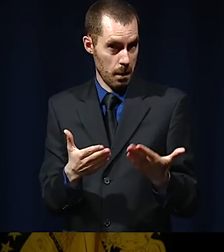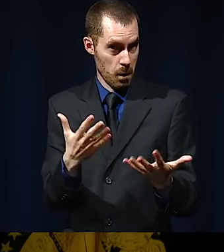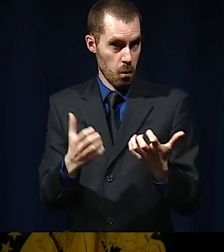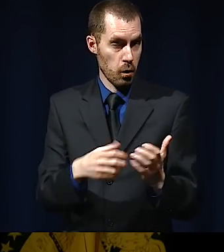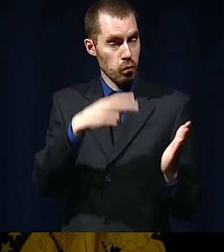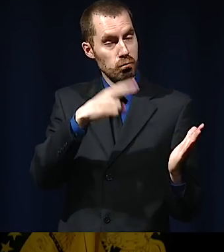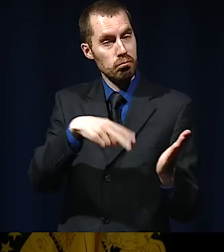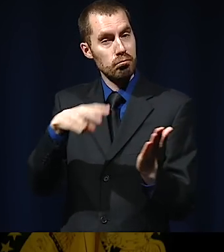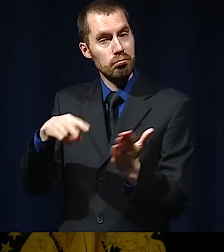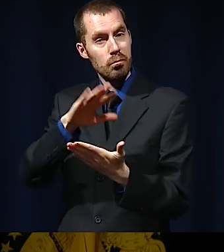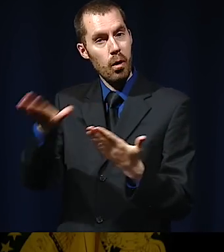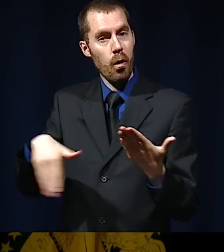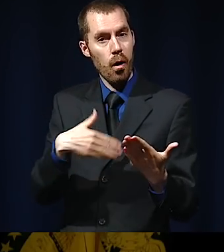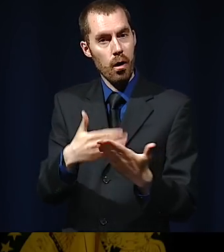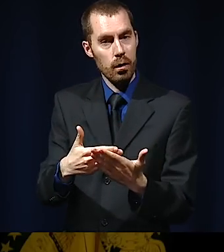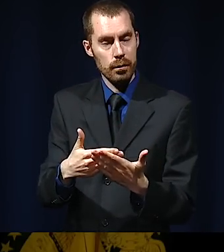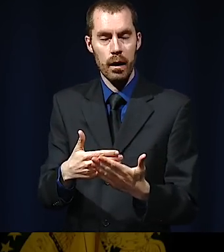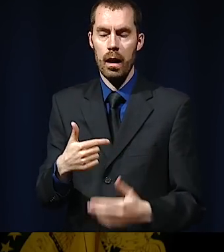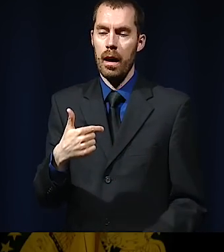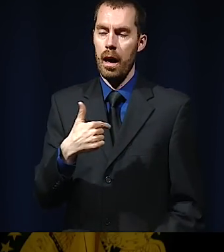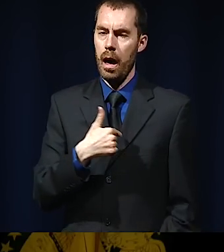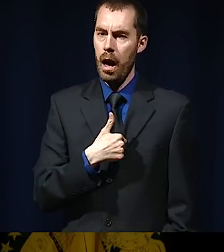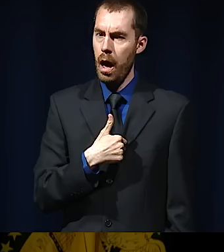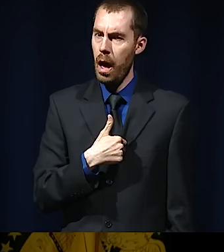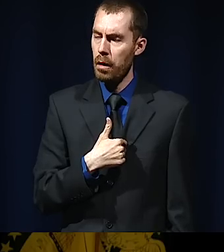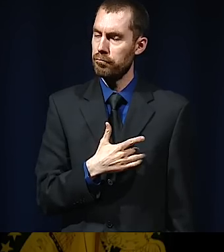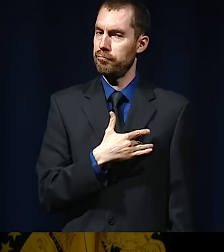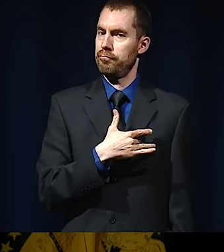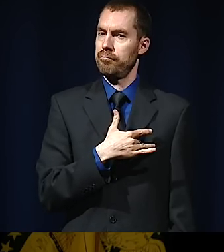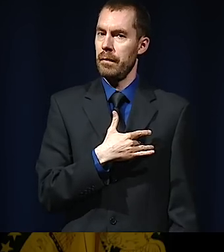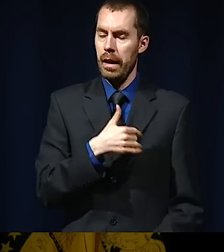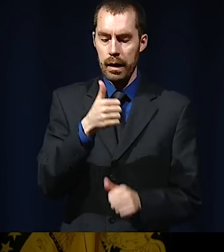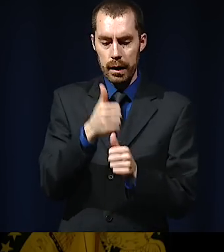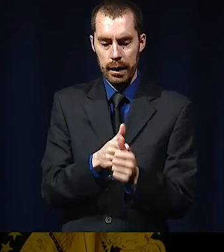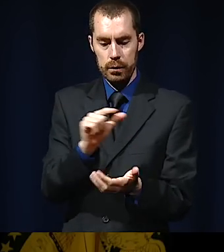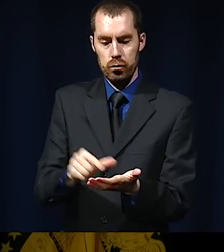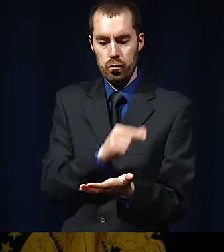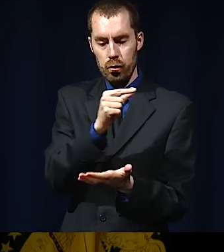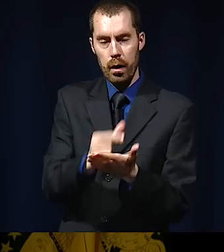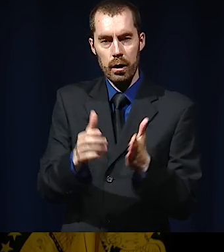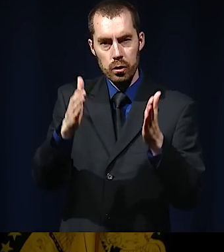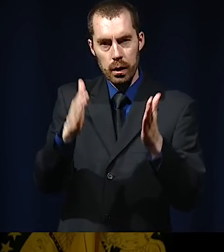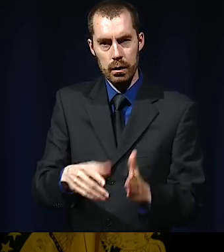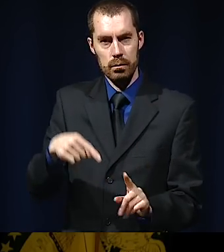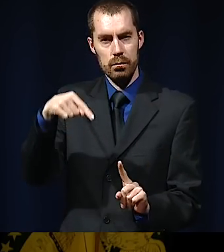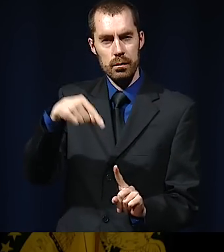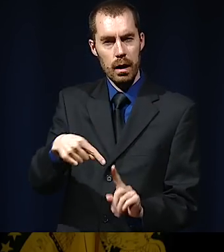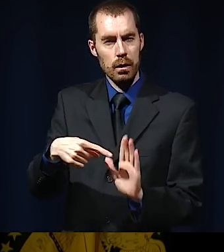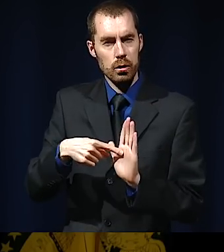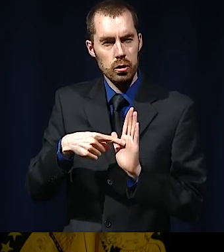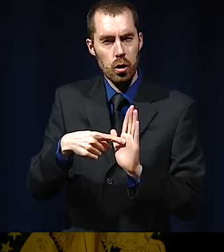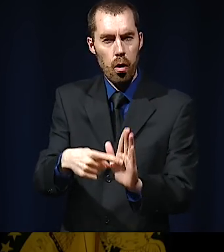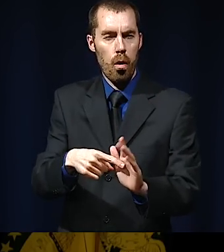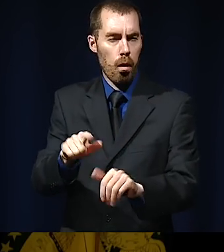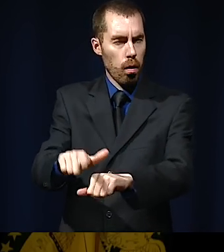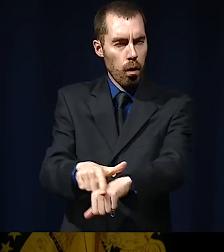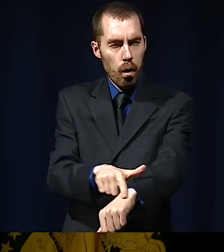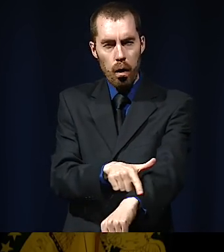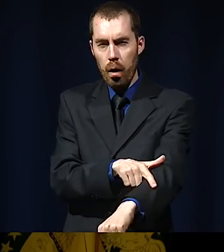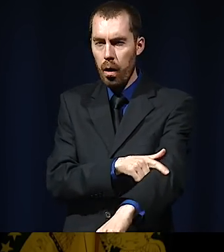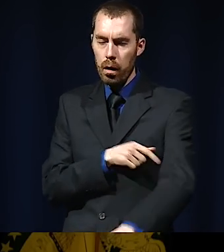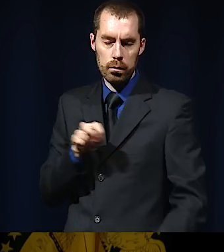view all of them. I am struck by how each graduate represents a long and life-changing journey,